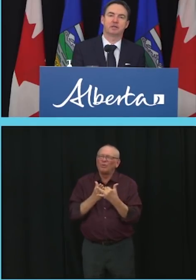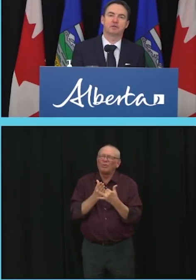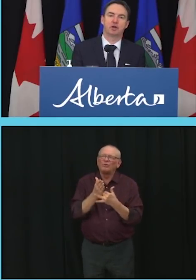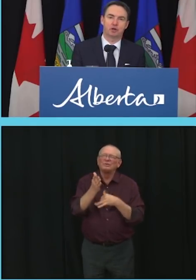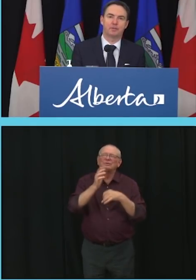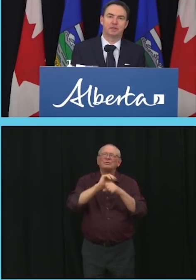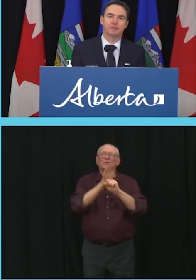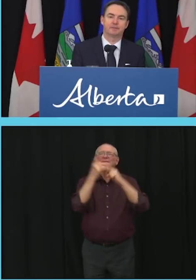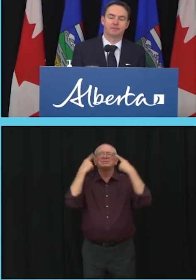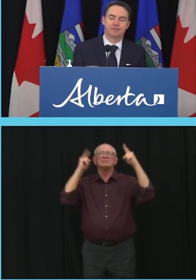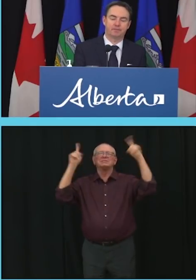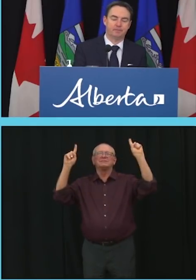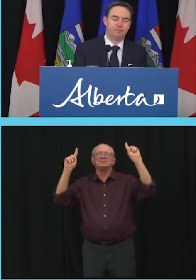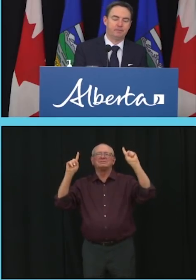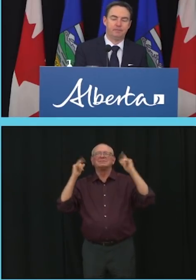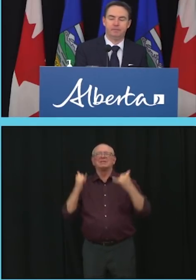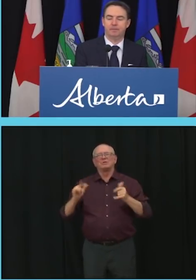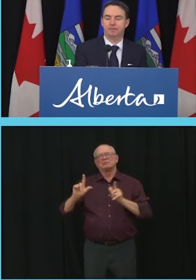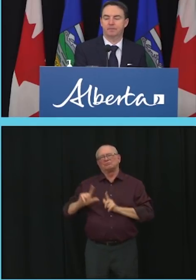to give her update.